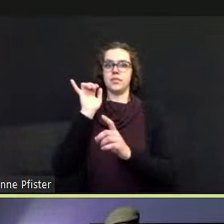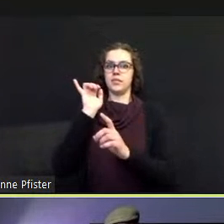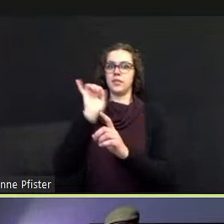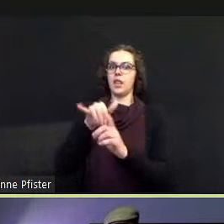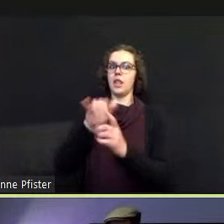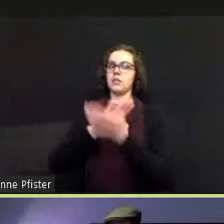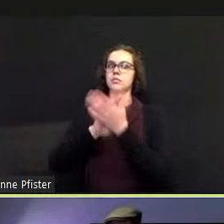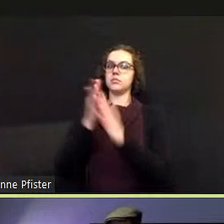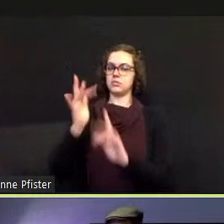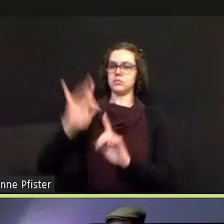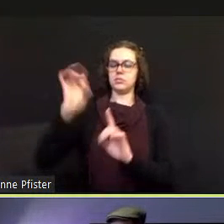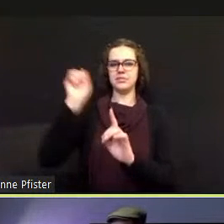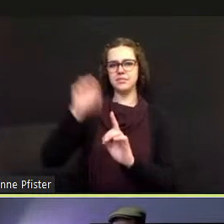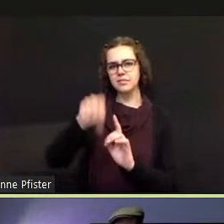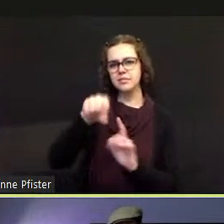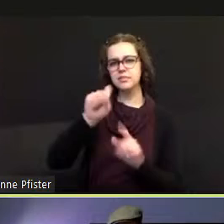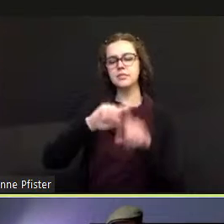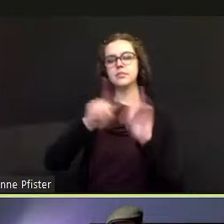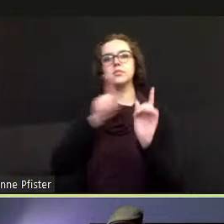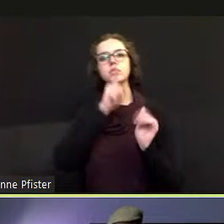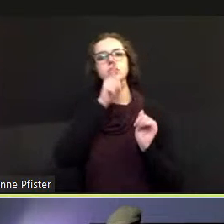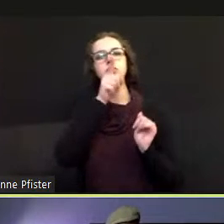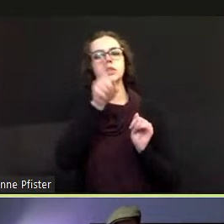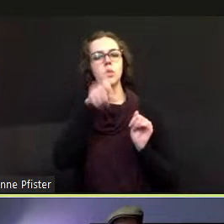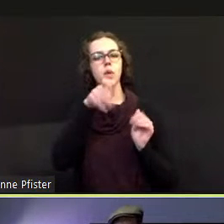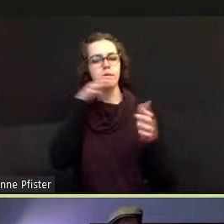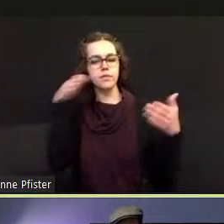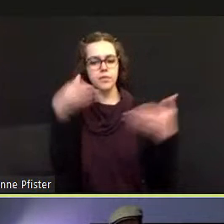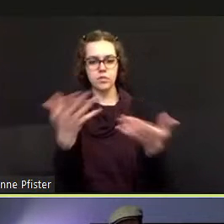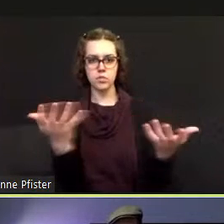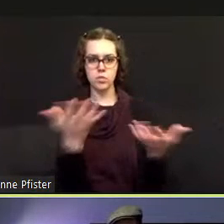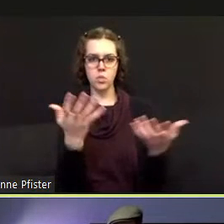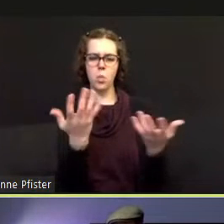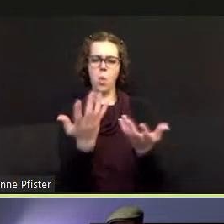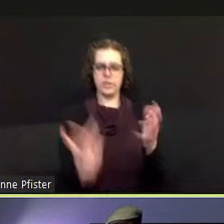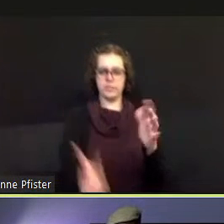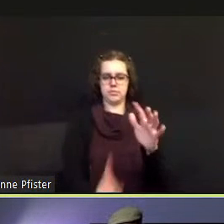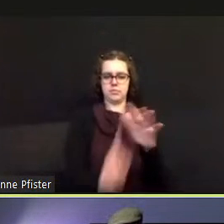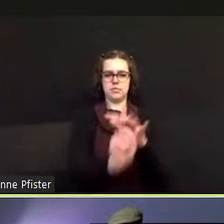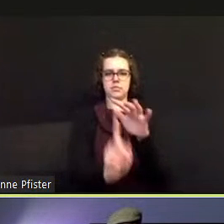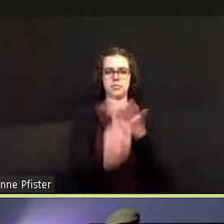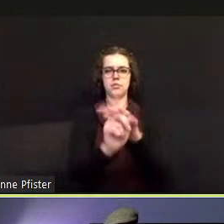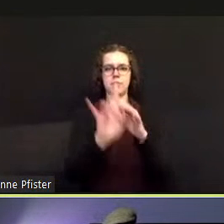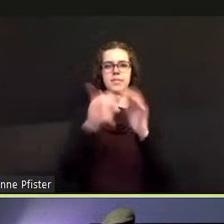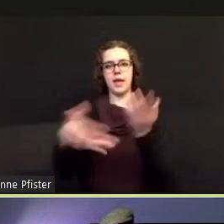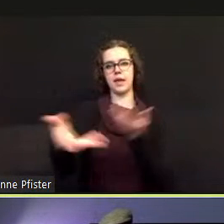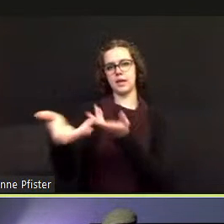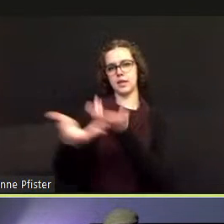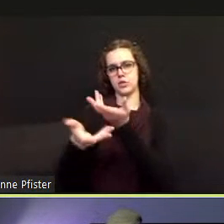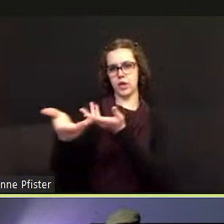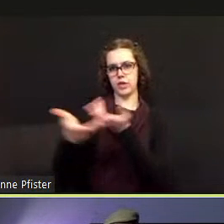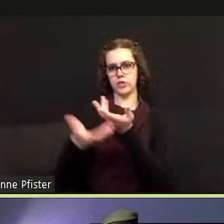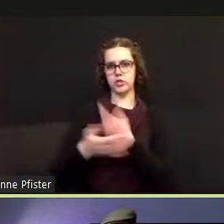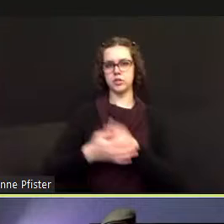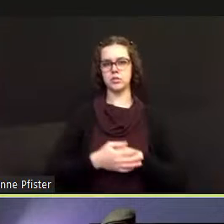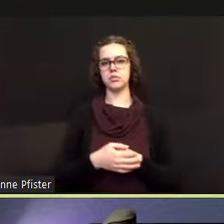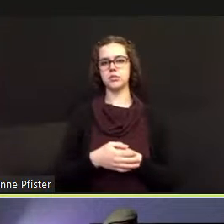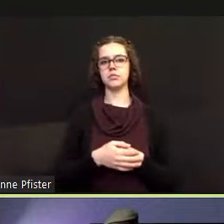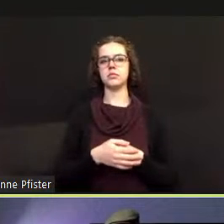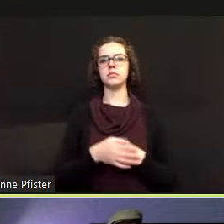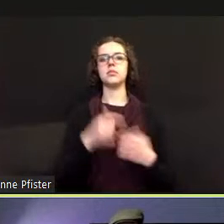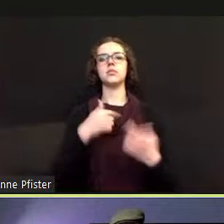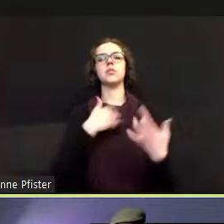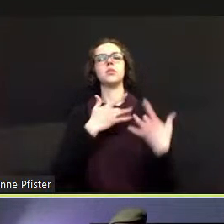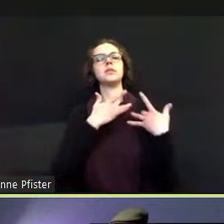but really what we have to be looking at is what's emergent at the time, the interactions. And so that's why I've liked Friedner's